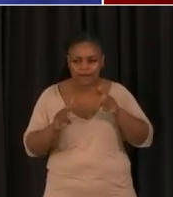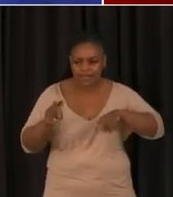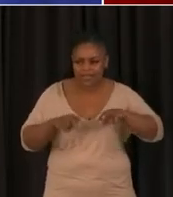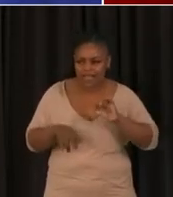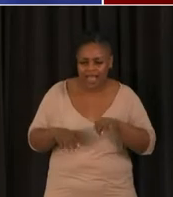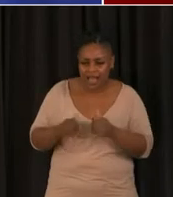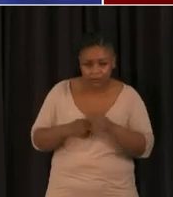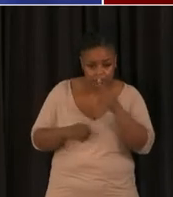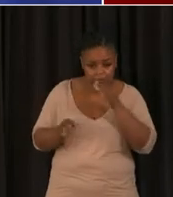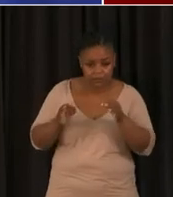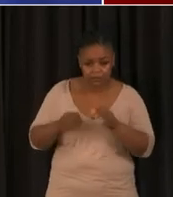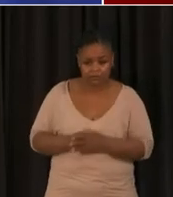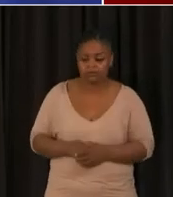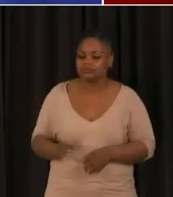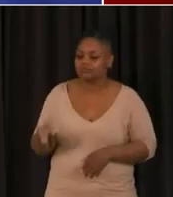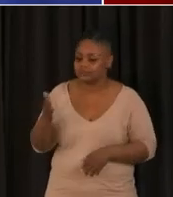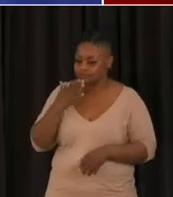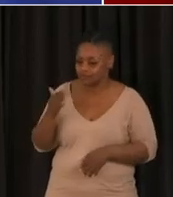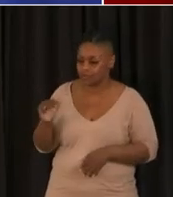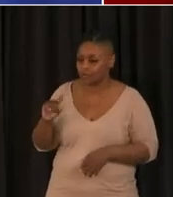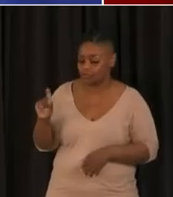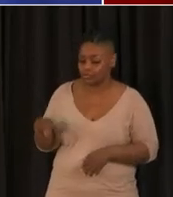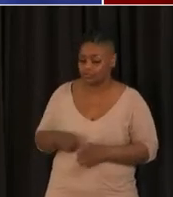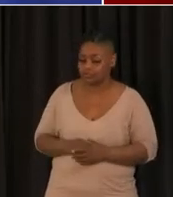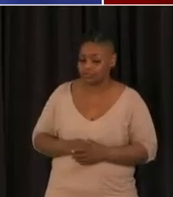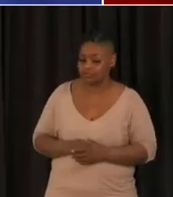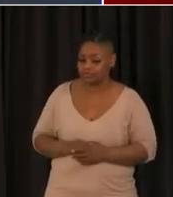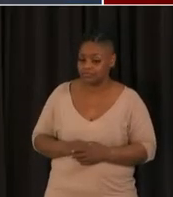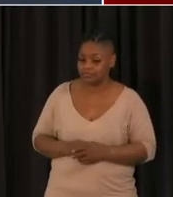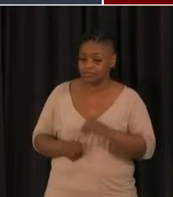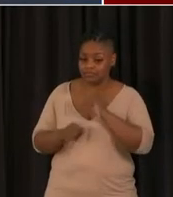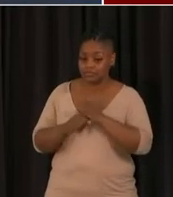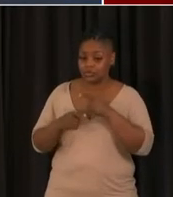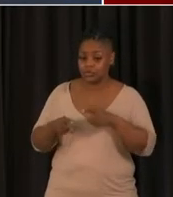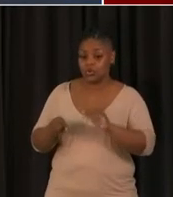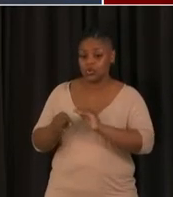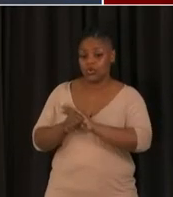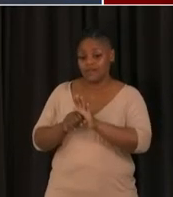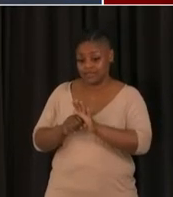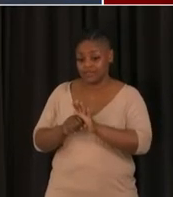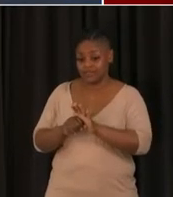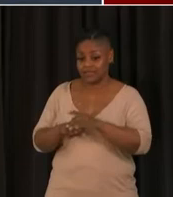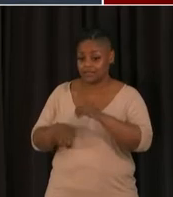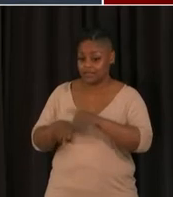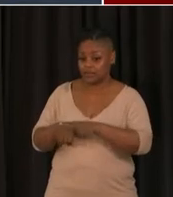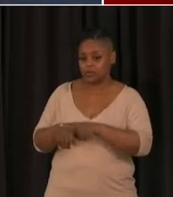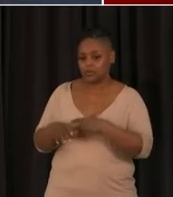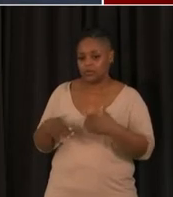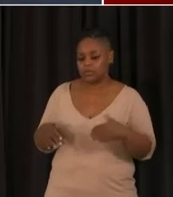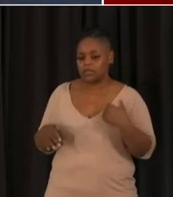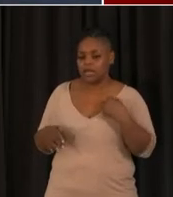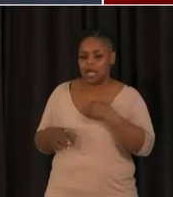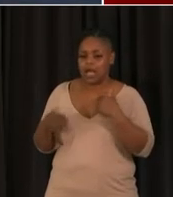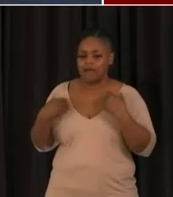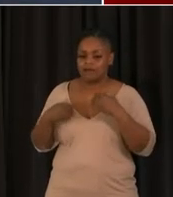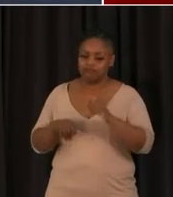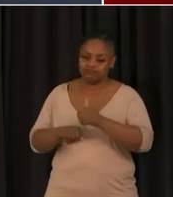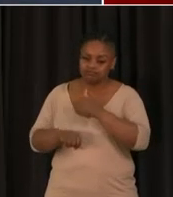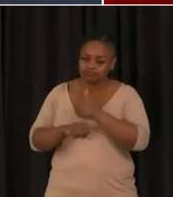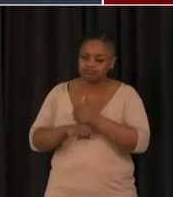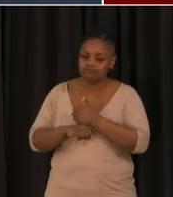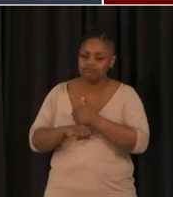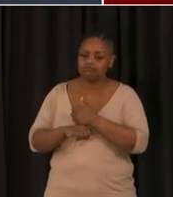drop in delinquencies for both student loans and credit cards, and at least a 50% drop for mortgages and alternative financial